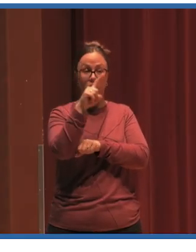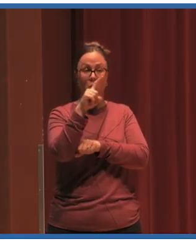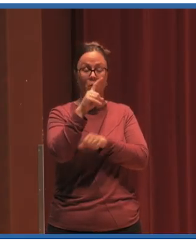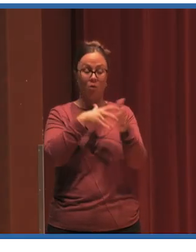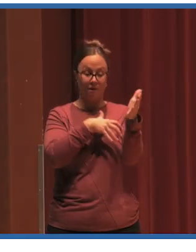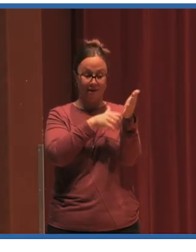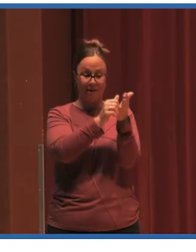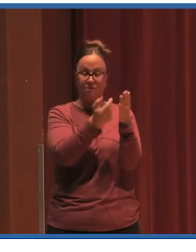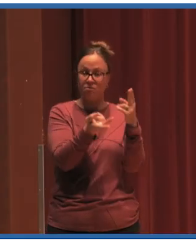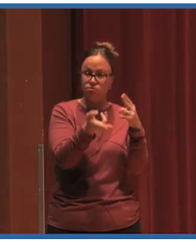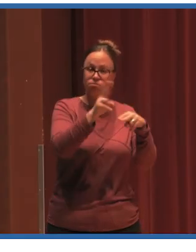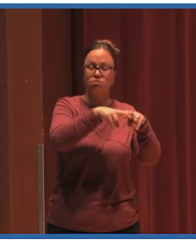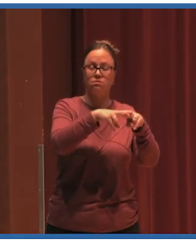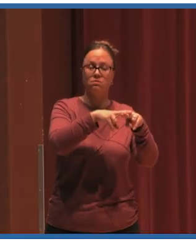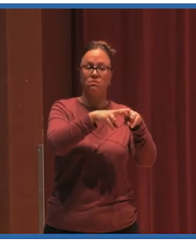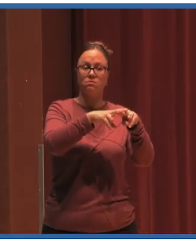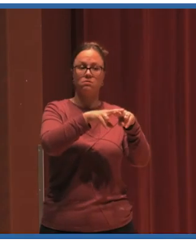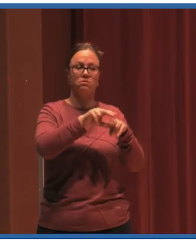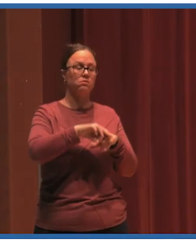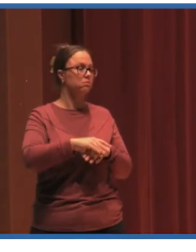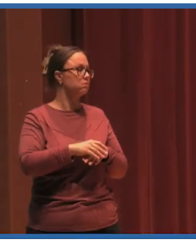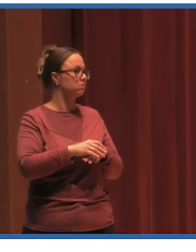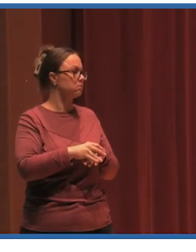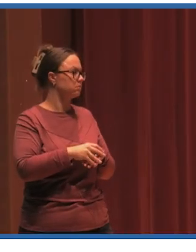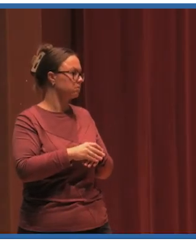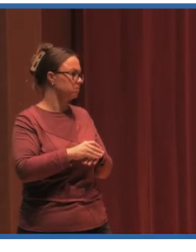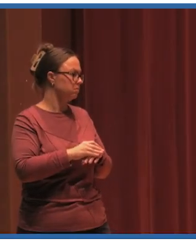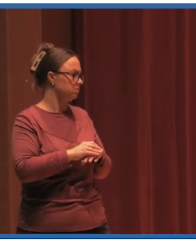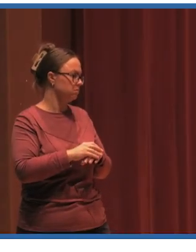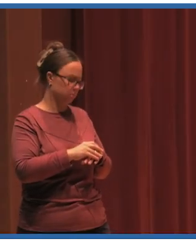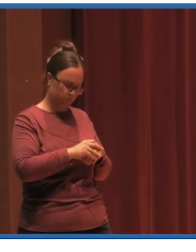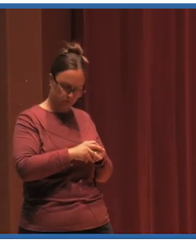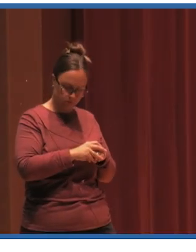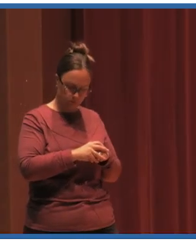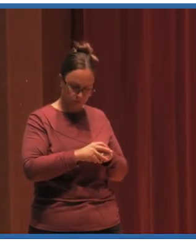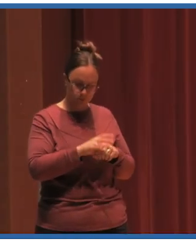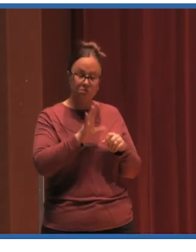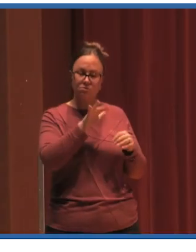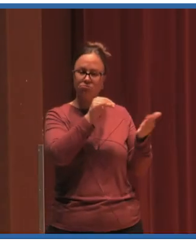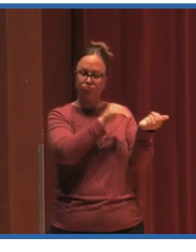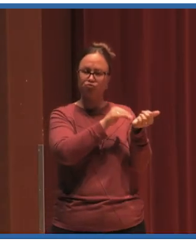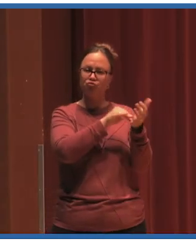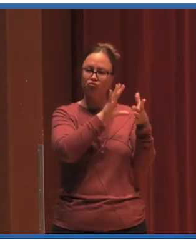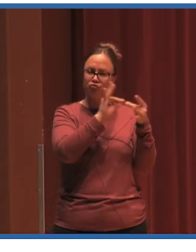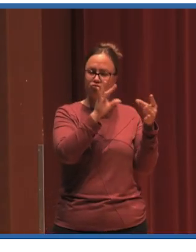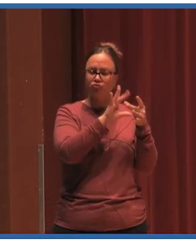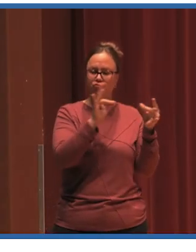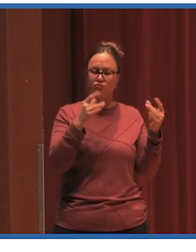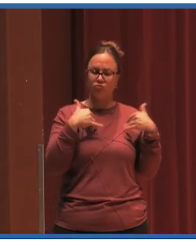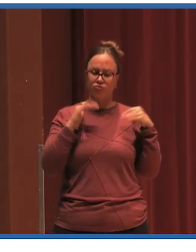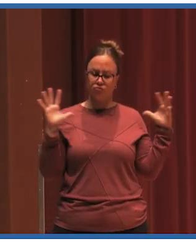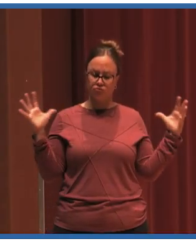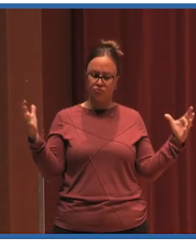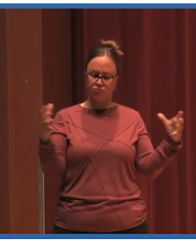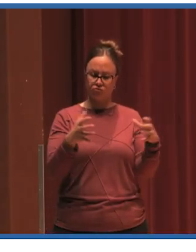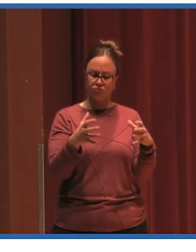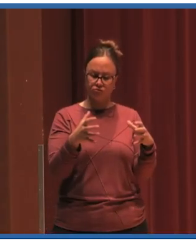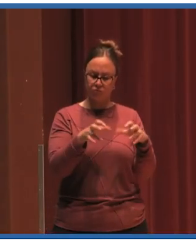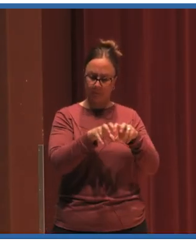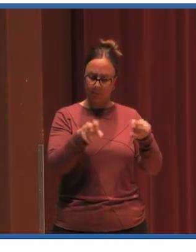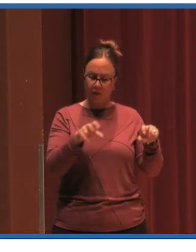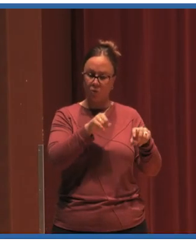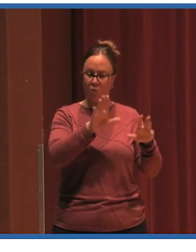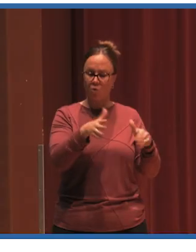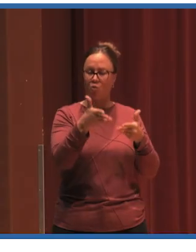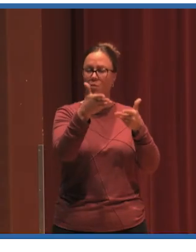up. Dr. Charlton pointed out that the University of Iowa assembled a blue ribbon panel. One of the